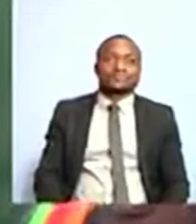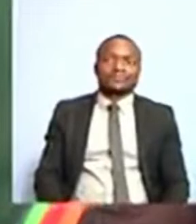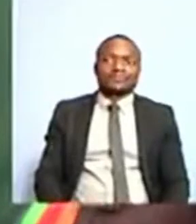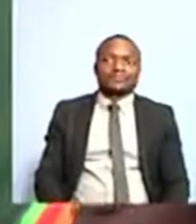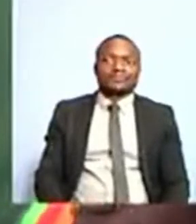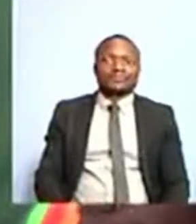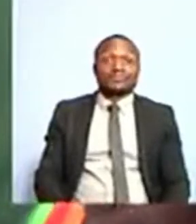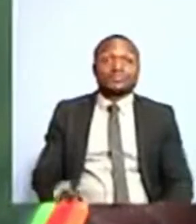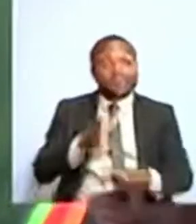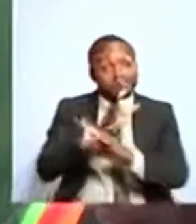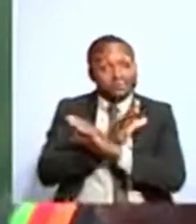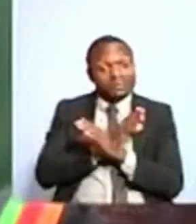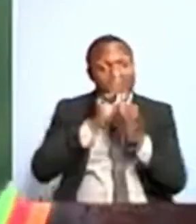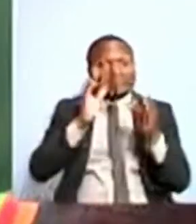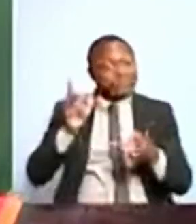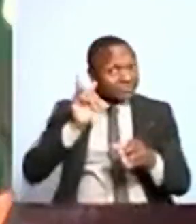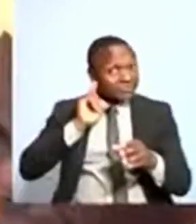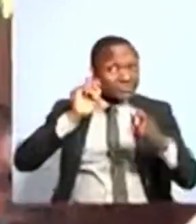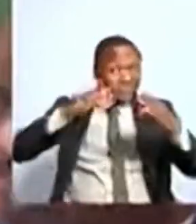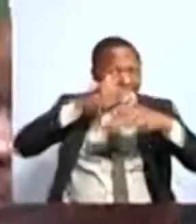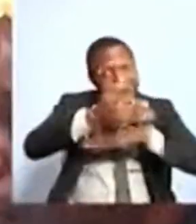Because Zambians are listening out there.